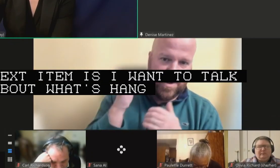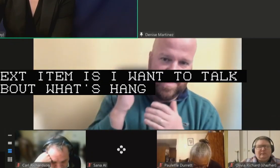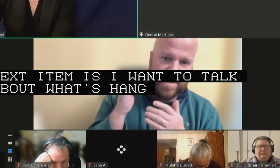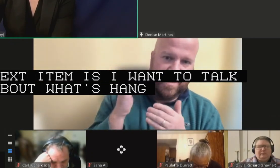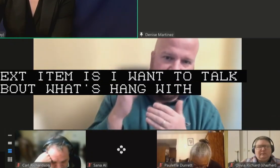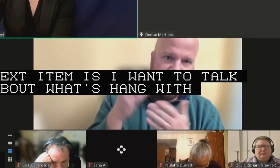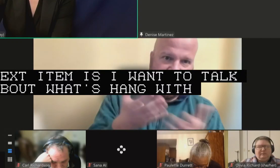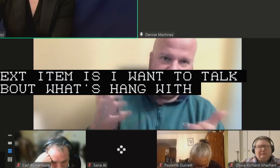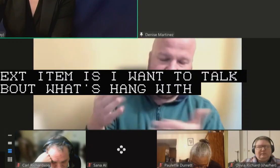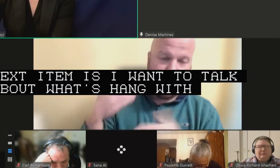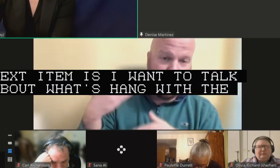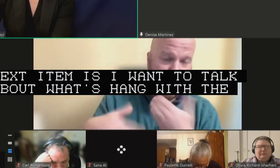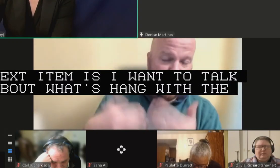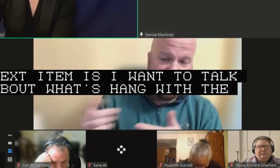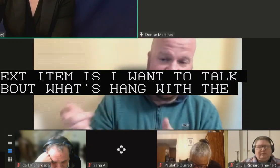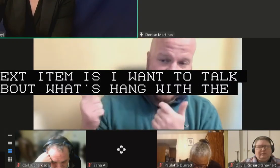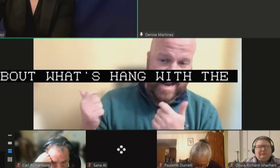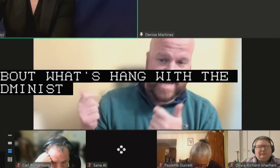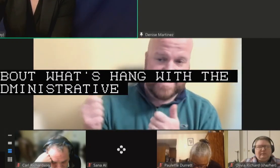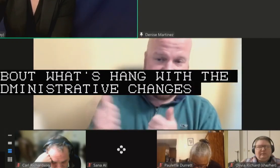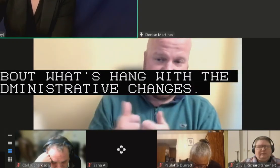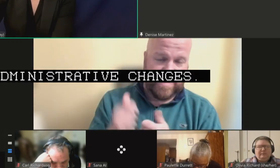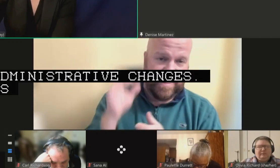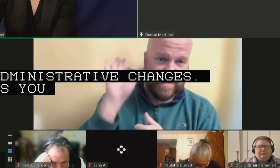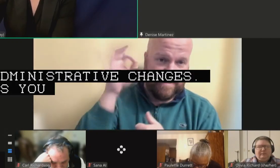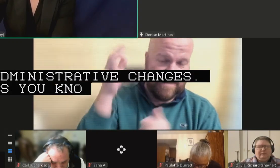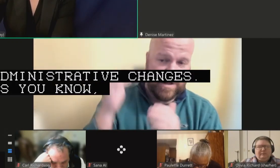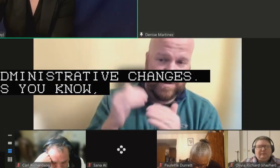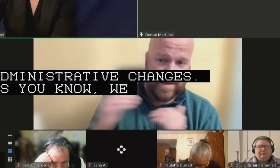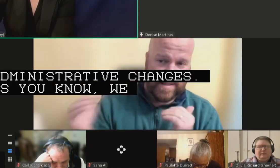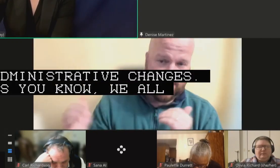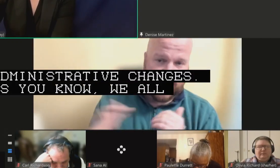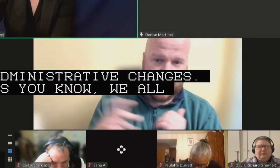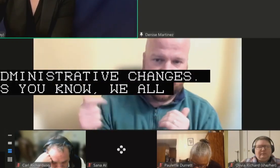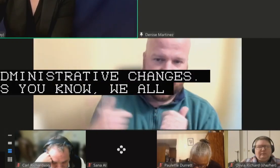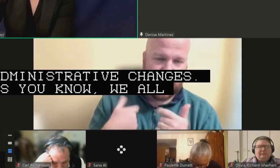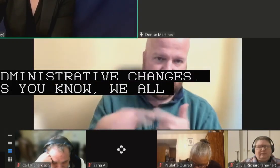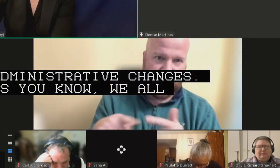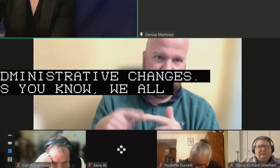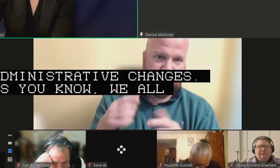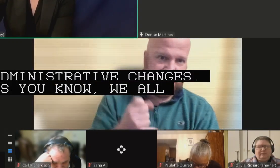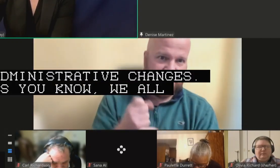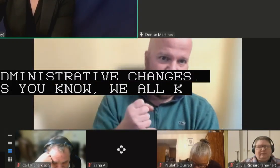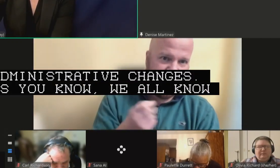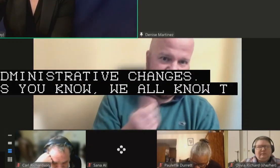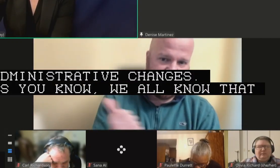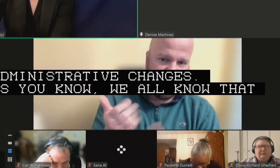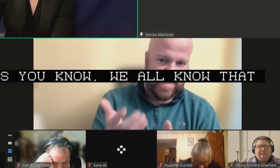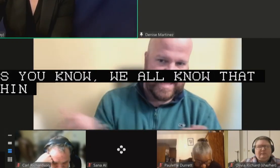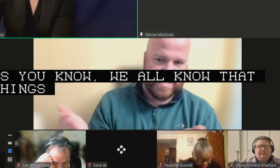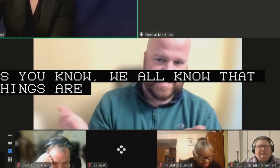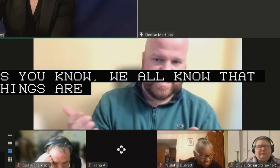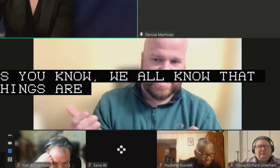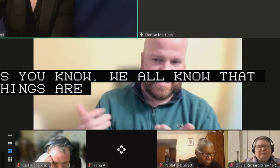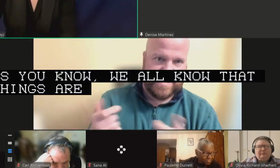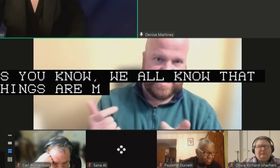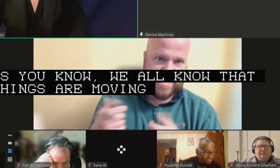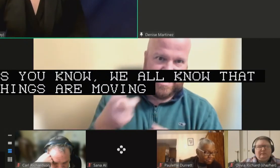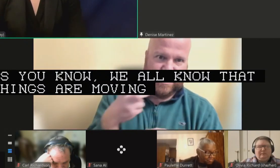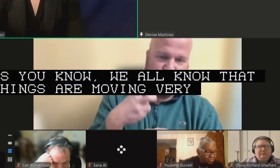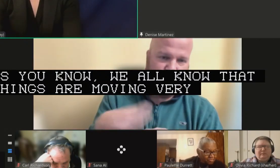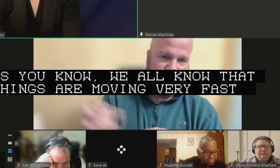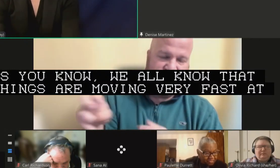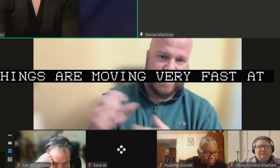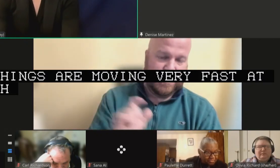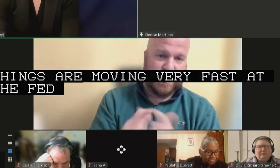As you know, we all know that things are really moving very fast within the federal level. And I'm going to try to summarize several